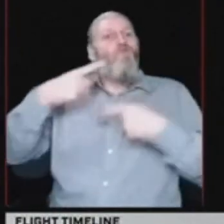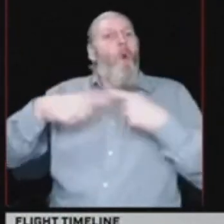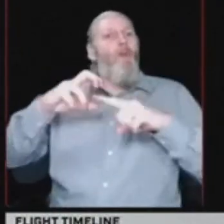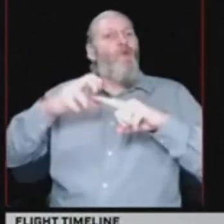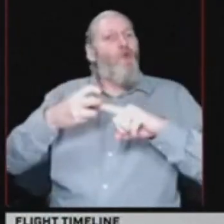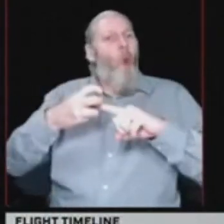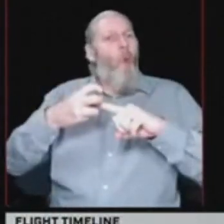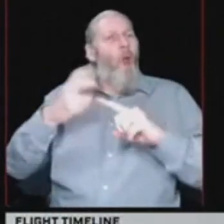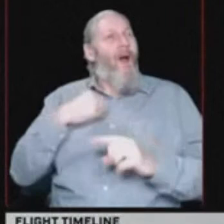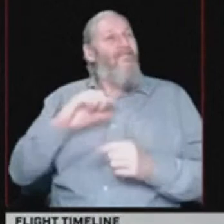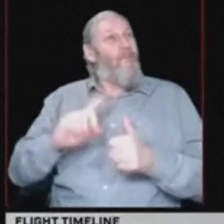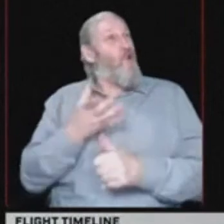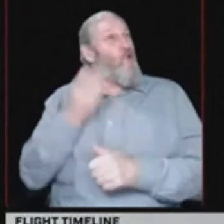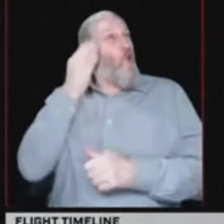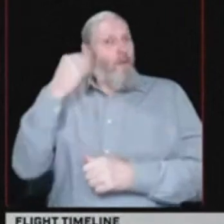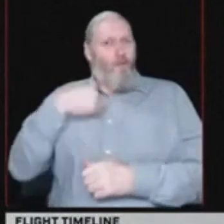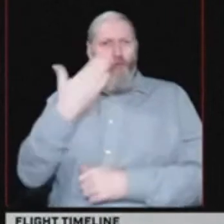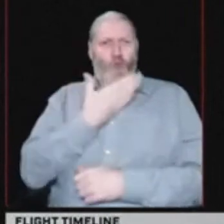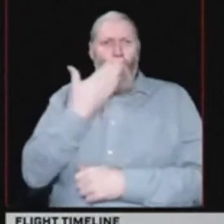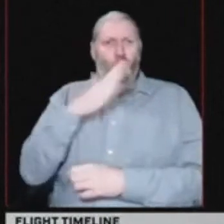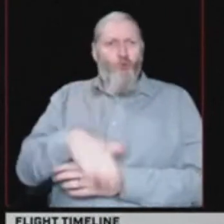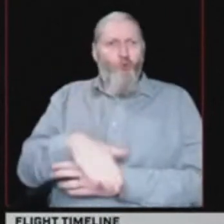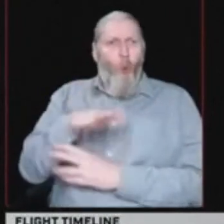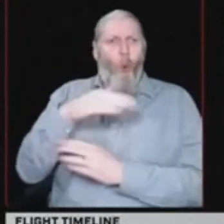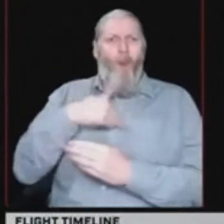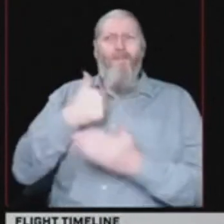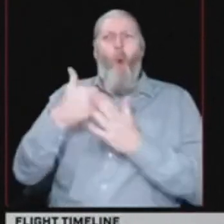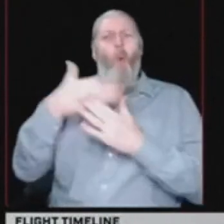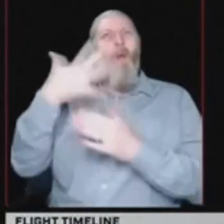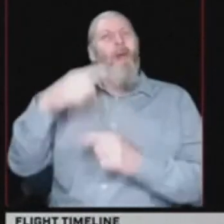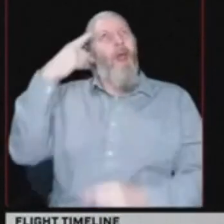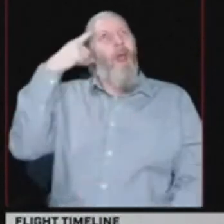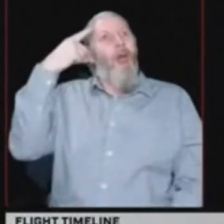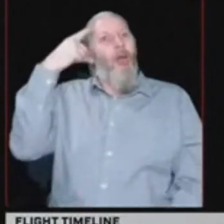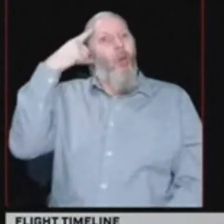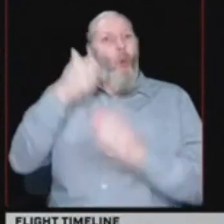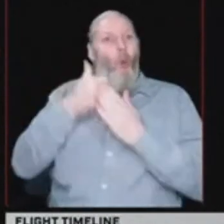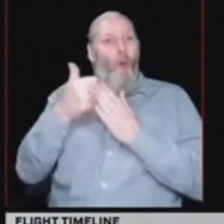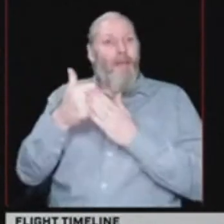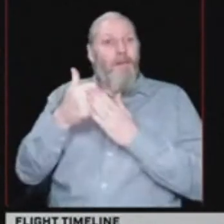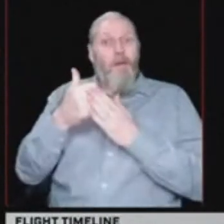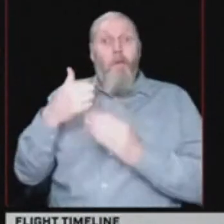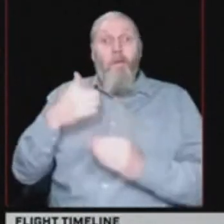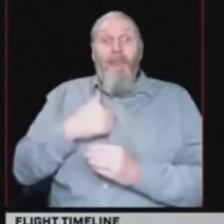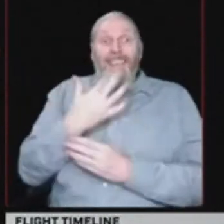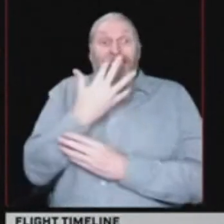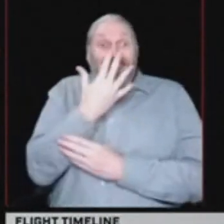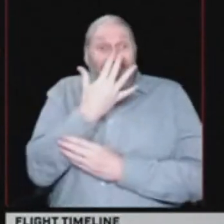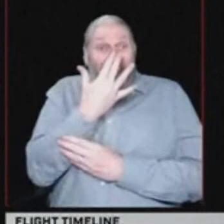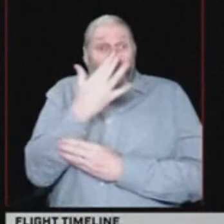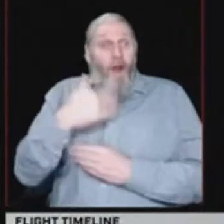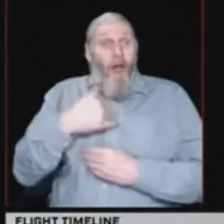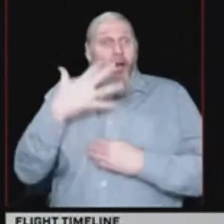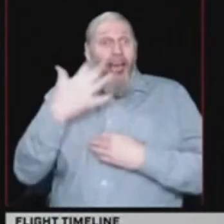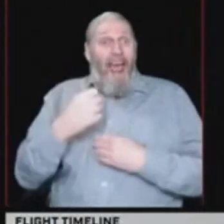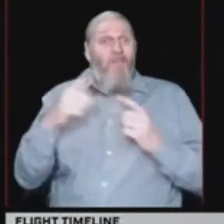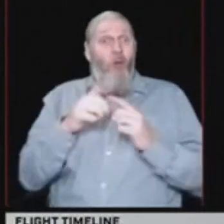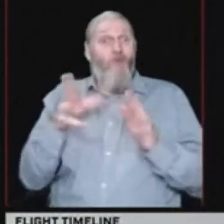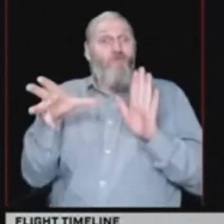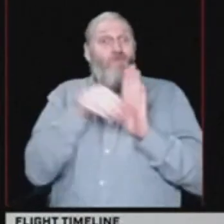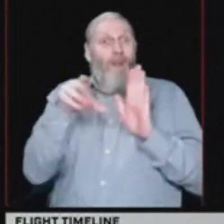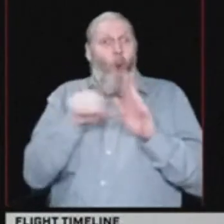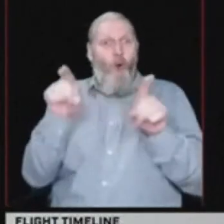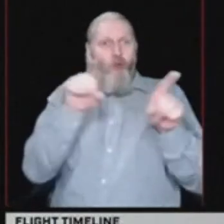head ever since. As a nervous teenager, armed with a tape recorder, bigger than me, I interviewed Mick Jagger for Student